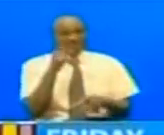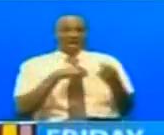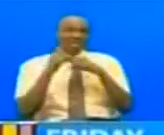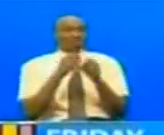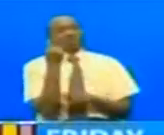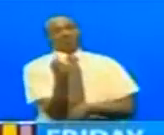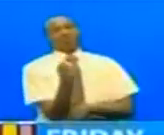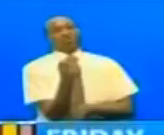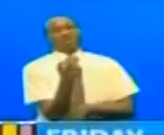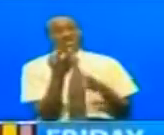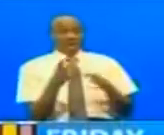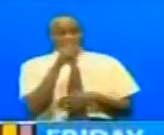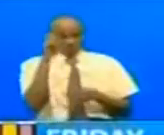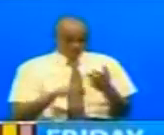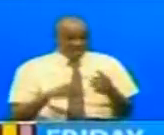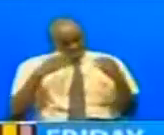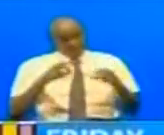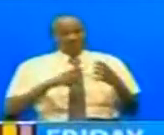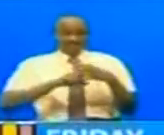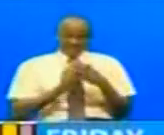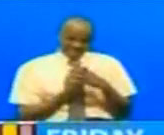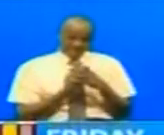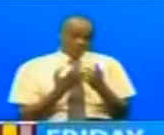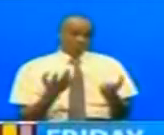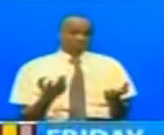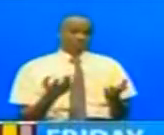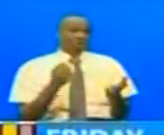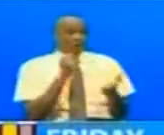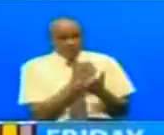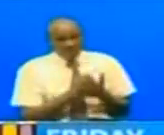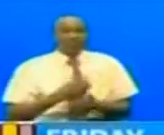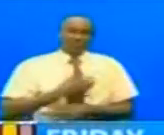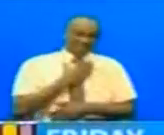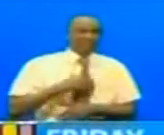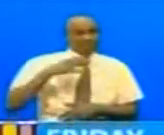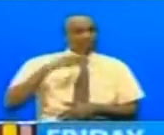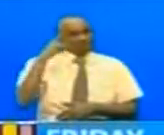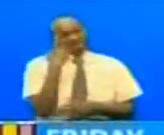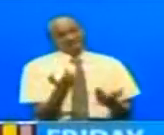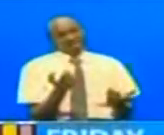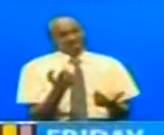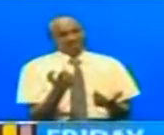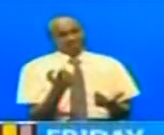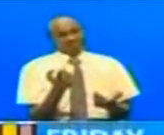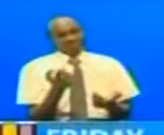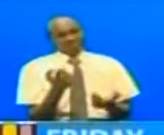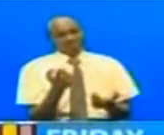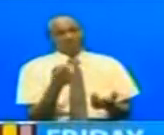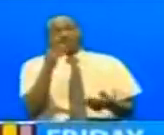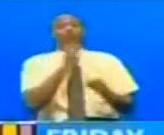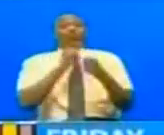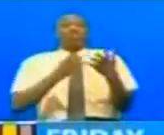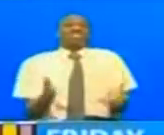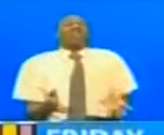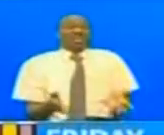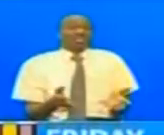Because now the question is, if I start visiting like the offices, people will ask, what are you doing here? What are you doing here? And